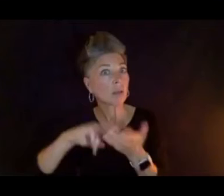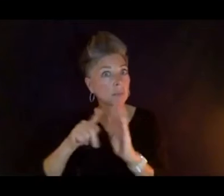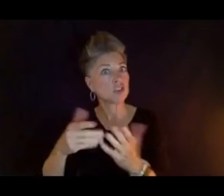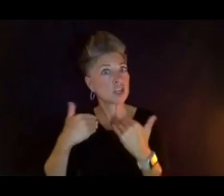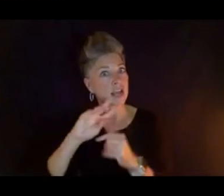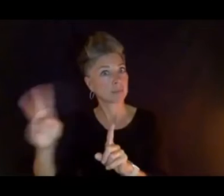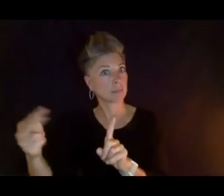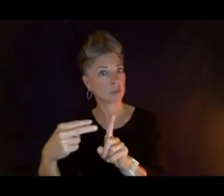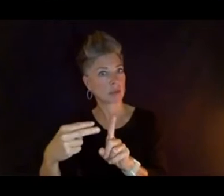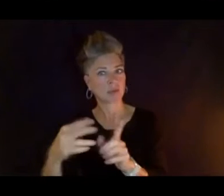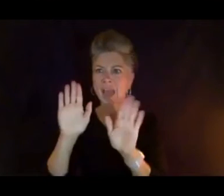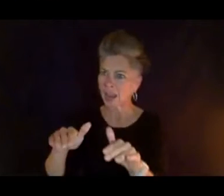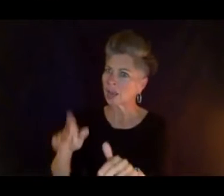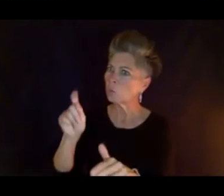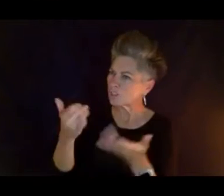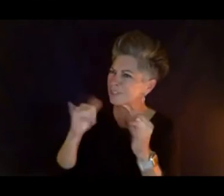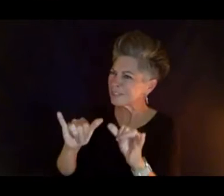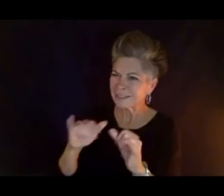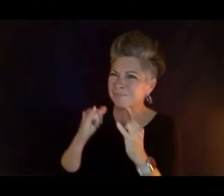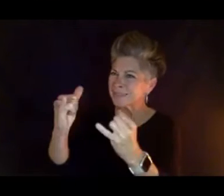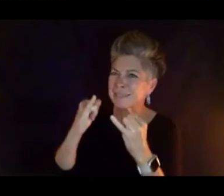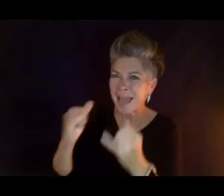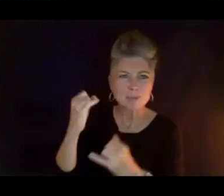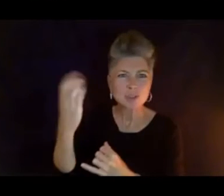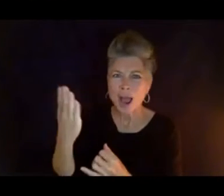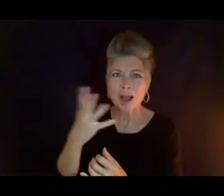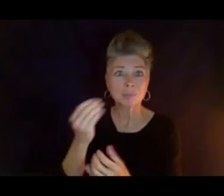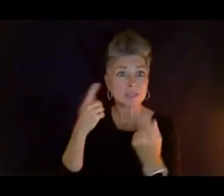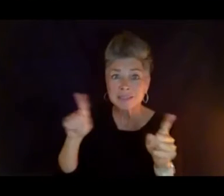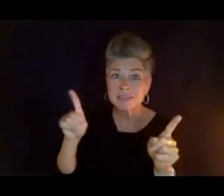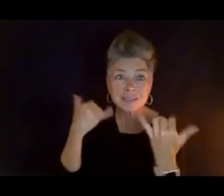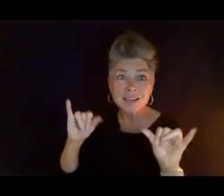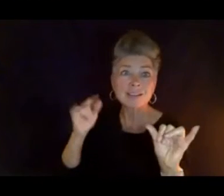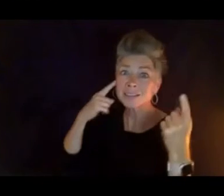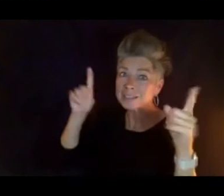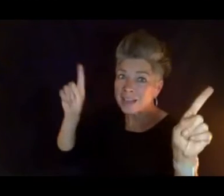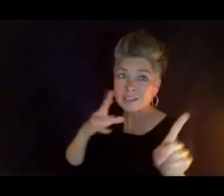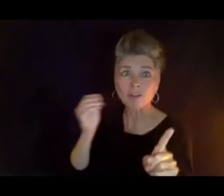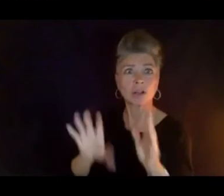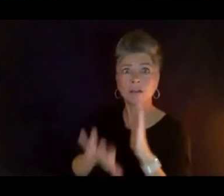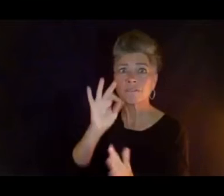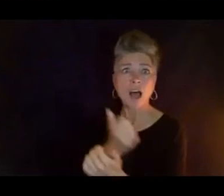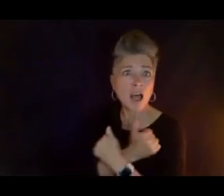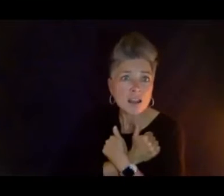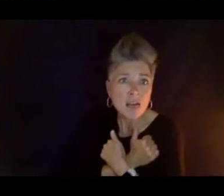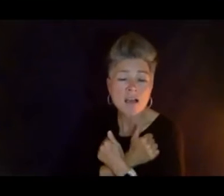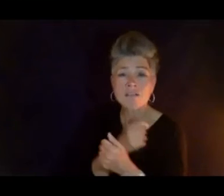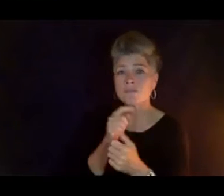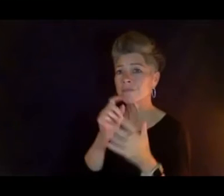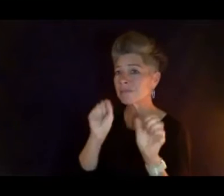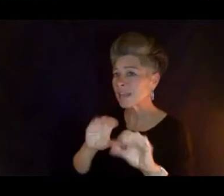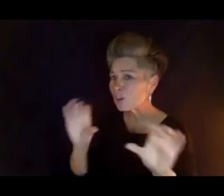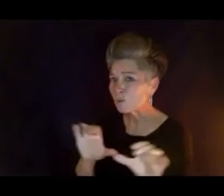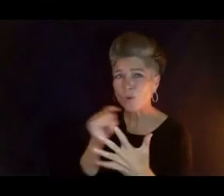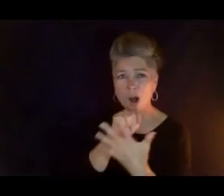the same jobs and we are still being able to be successful and we are able to find love and we're able to do all these different things. So I really